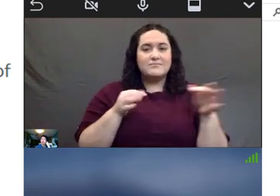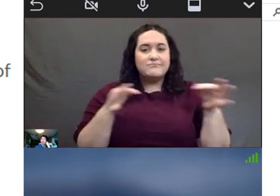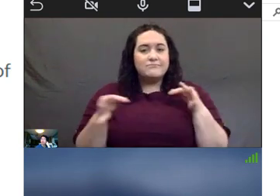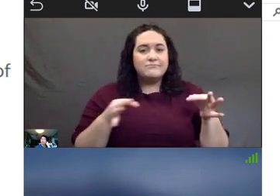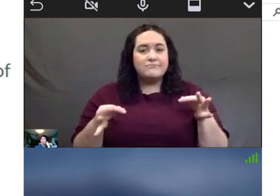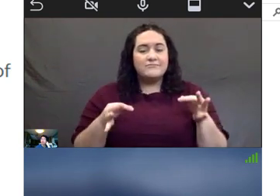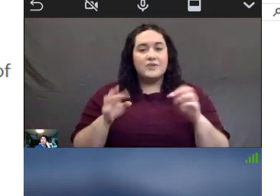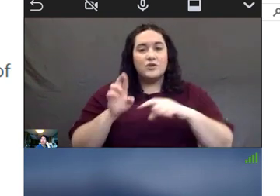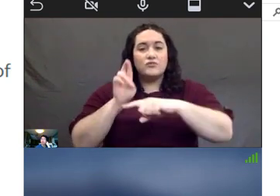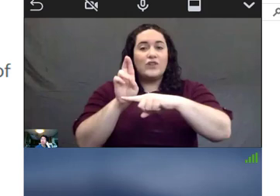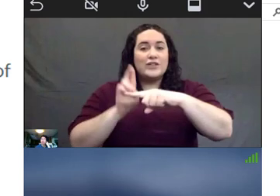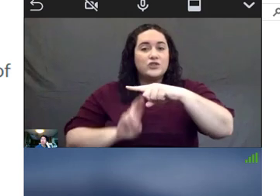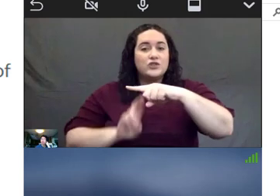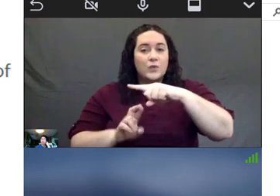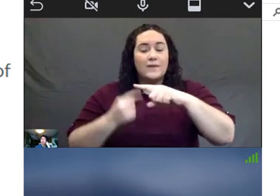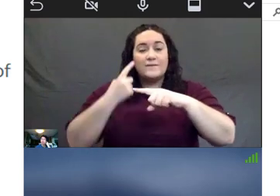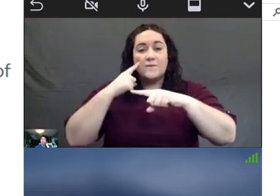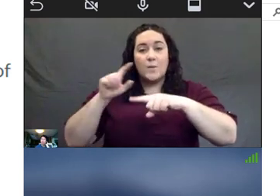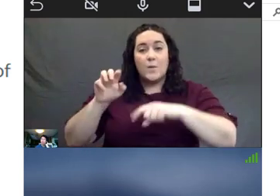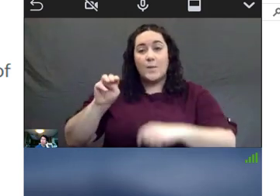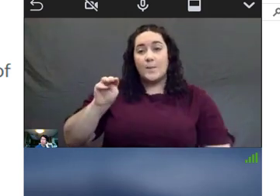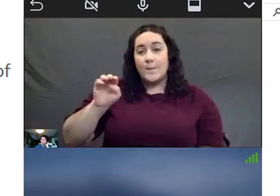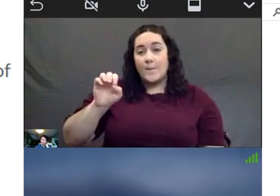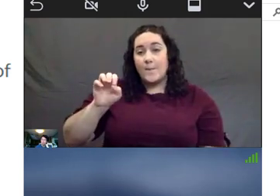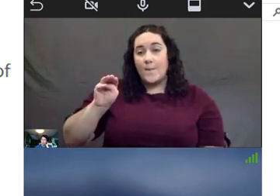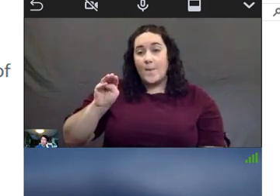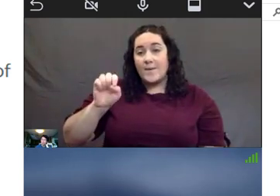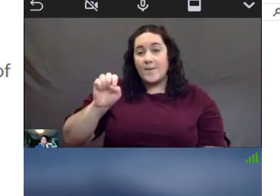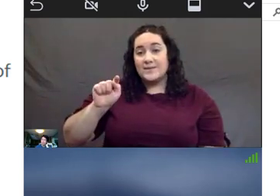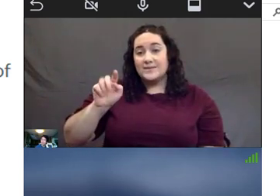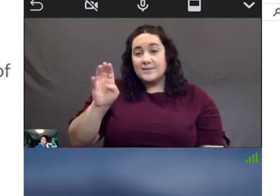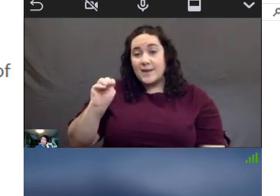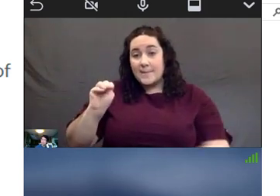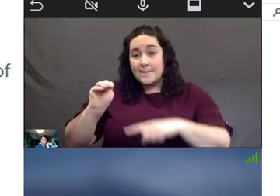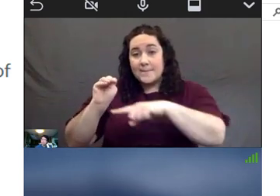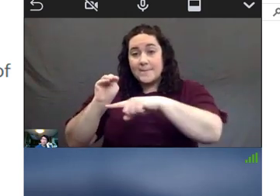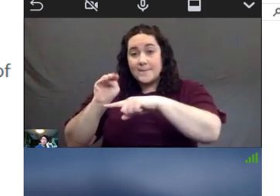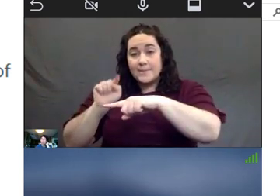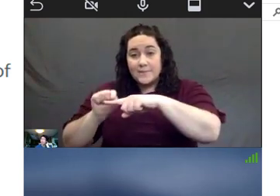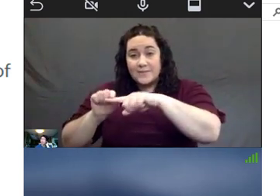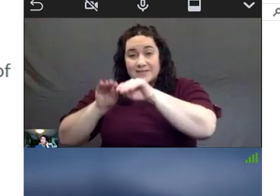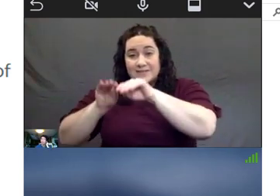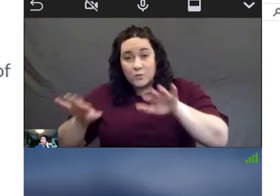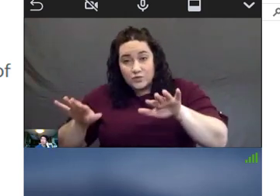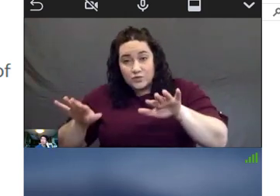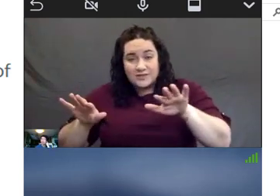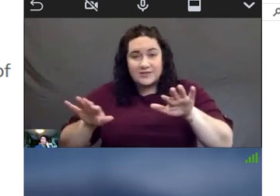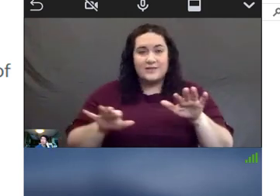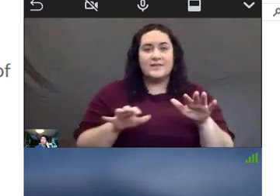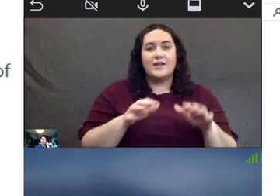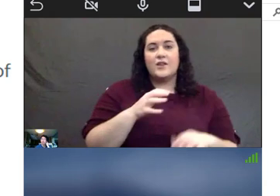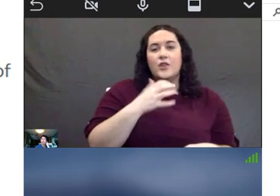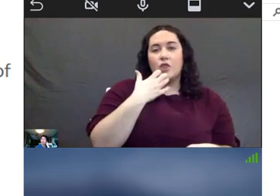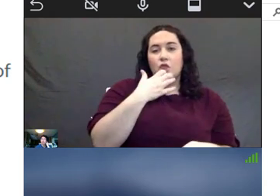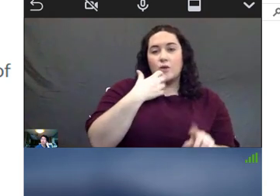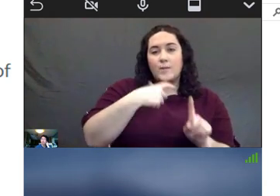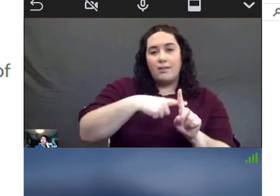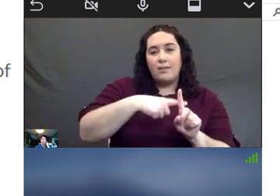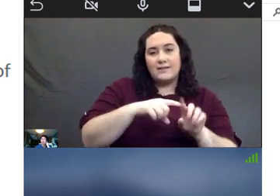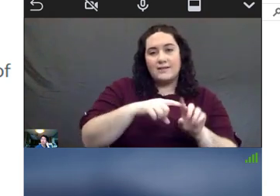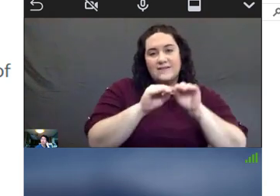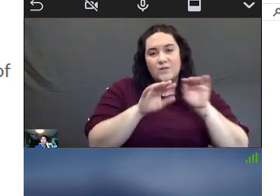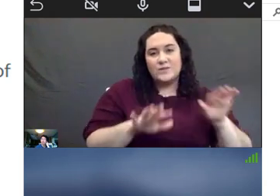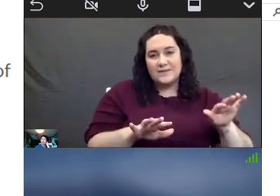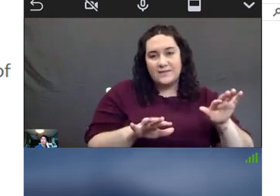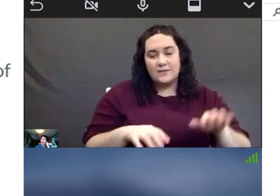thermal diffusivity? So remember, this is kind of like comparing the momentum diffusivity is talking about sort of how fast does